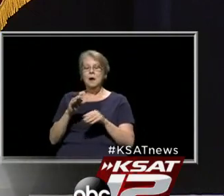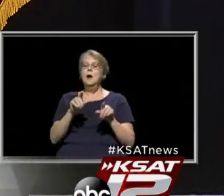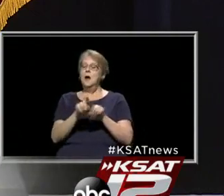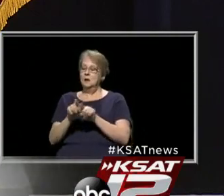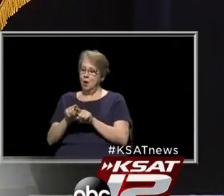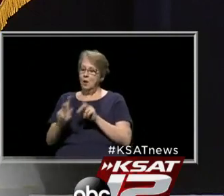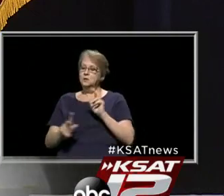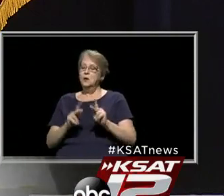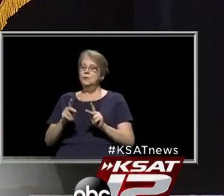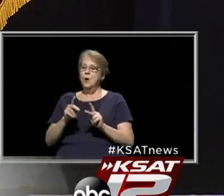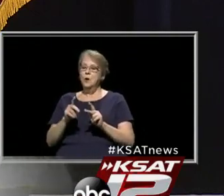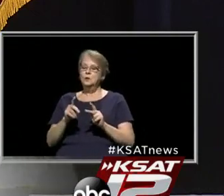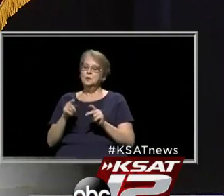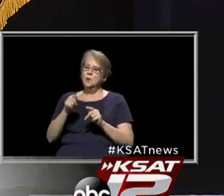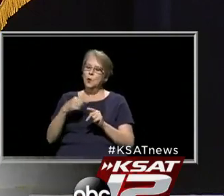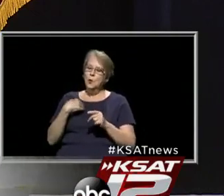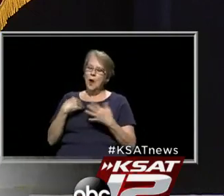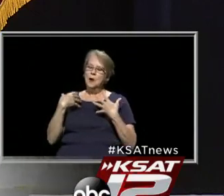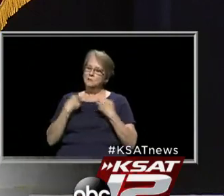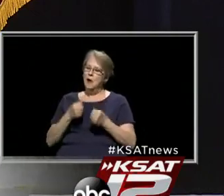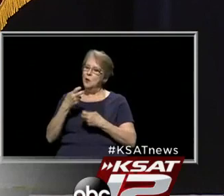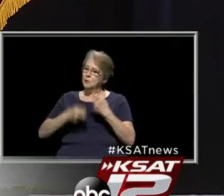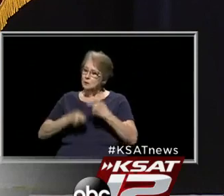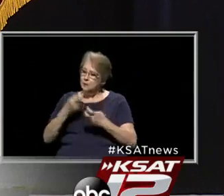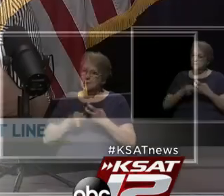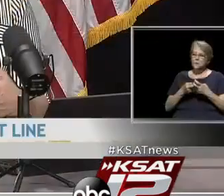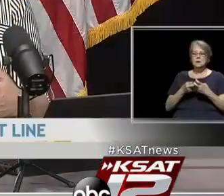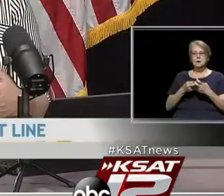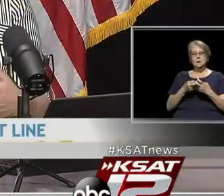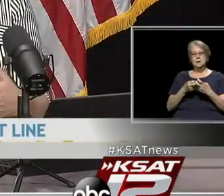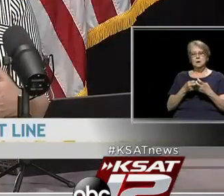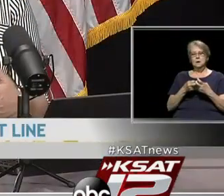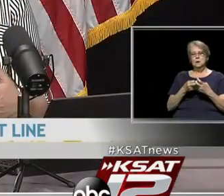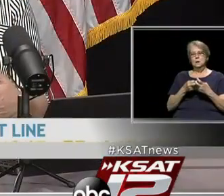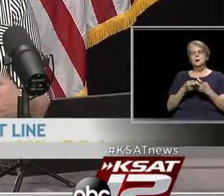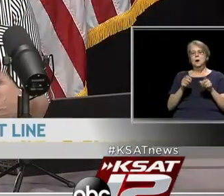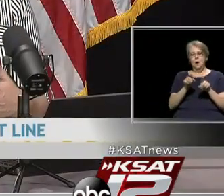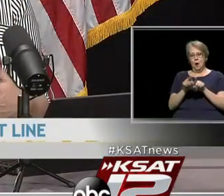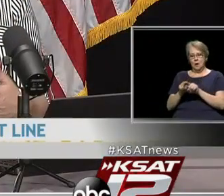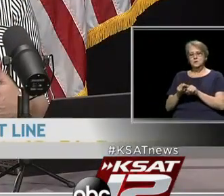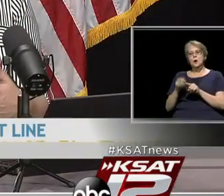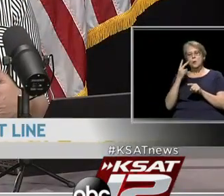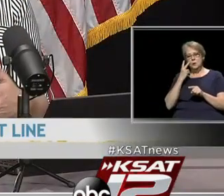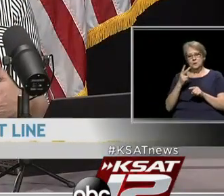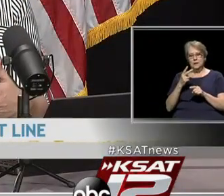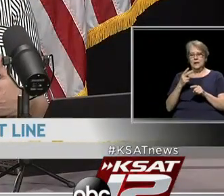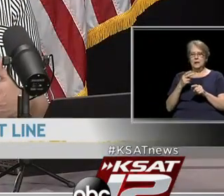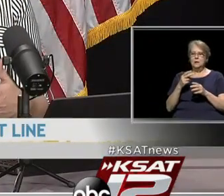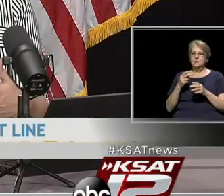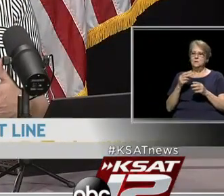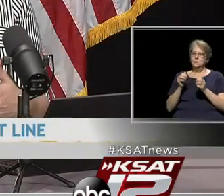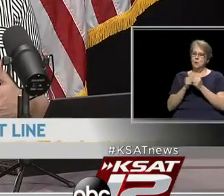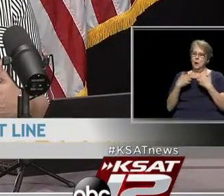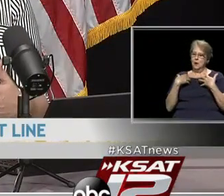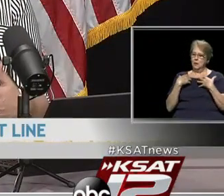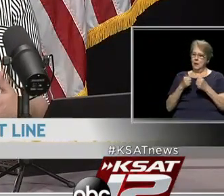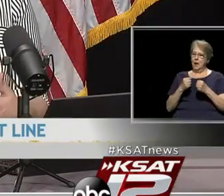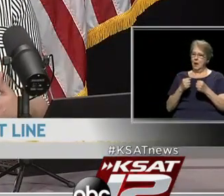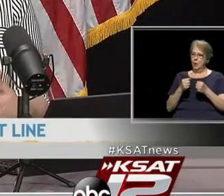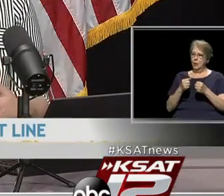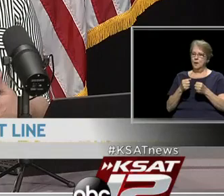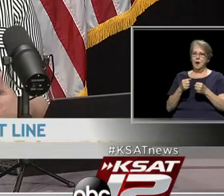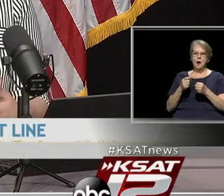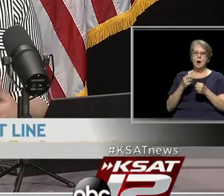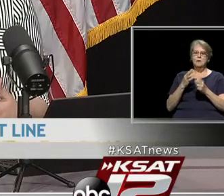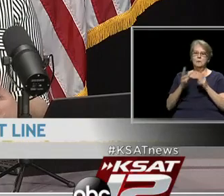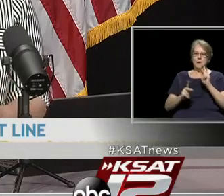folks who are have underlying chronic conditions. All right. That is Metro Health director Dr. Don Emrick talking